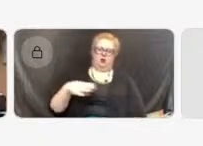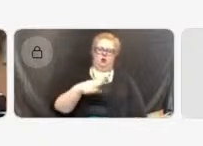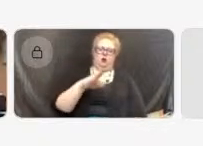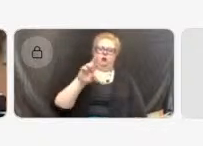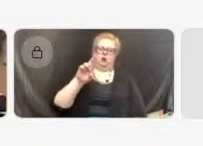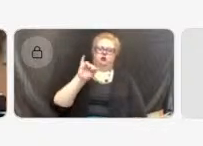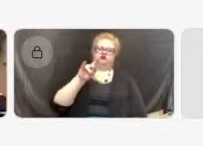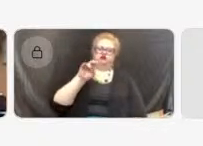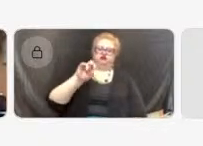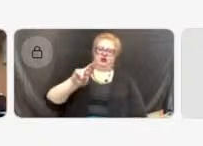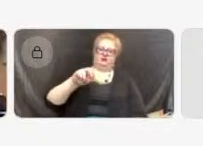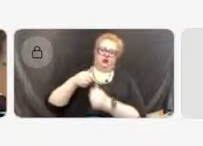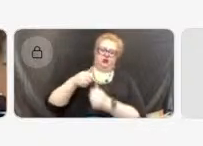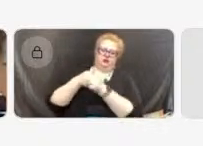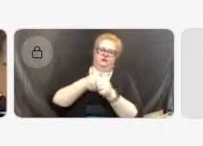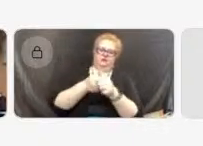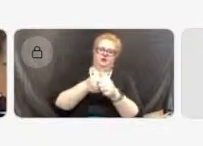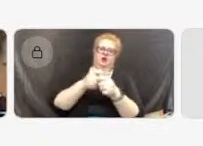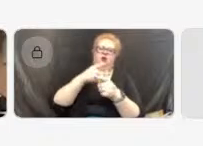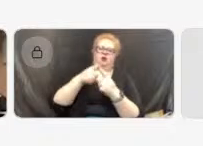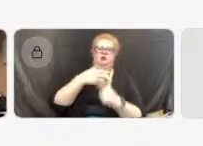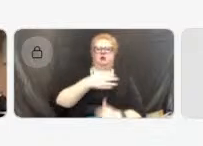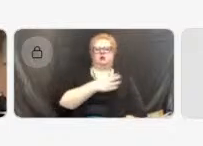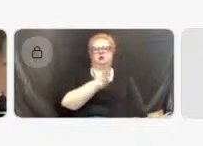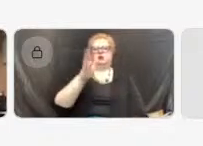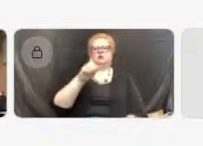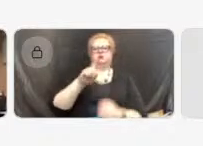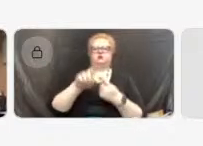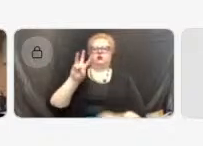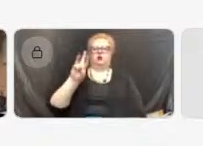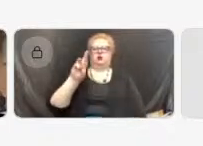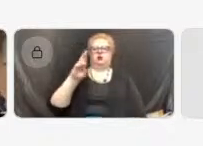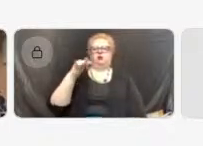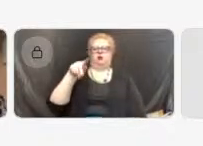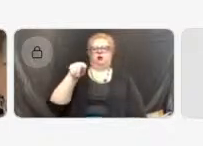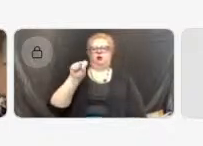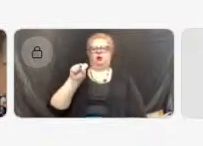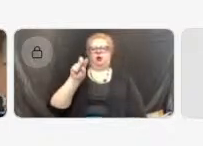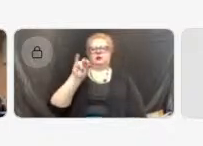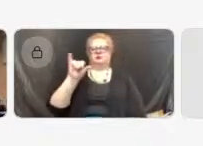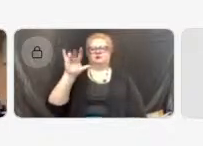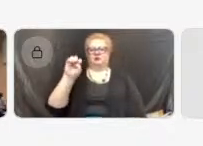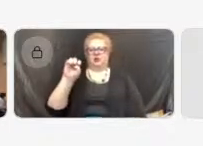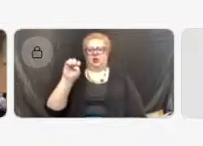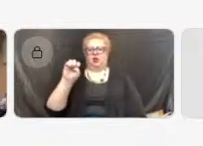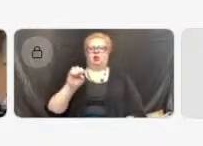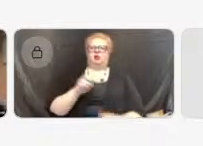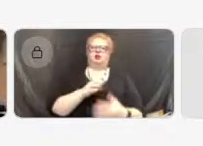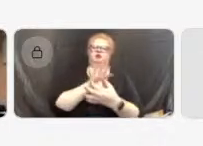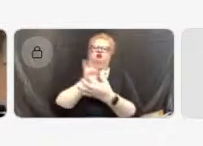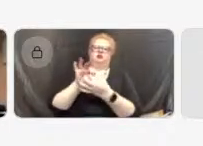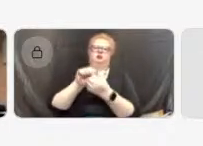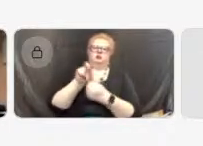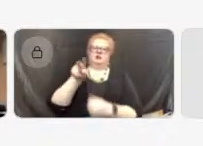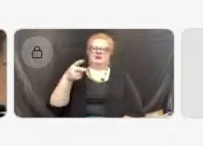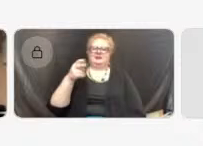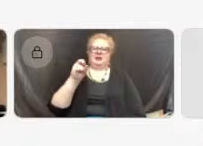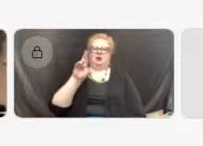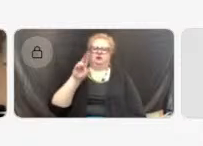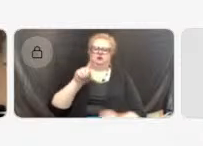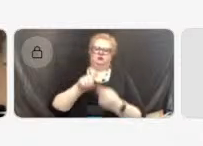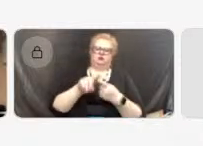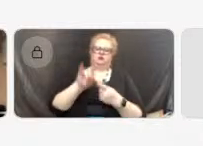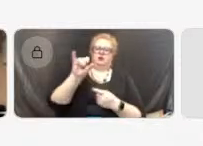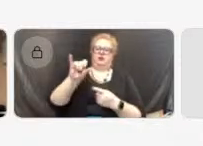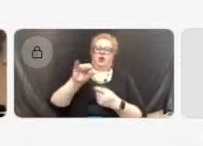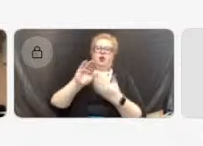back towards Wrightsville, and joining a second road makes connection to the Wrightsville